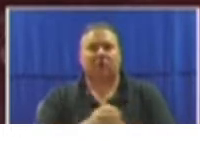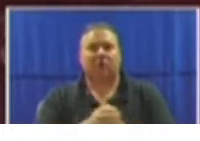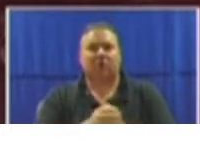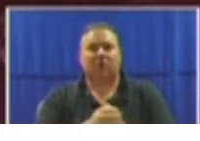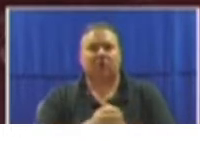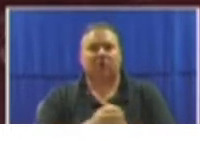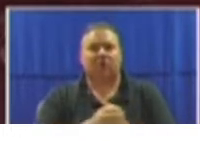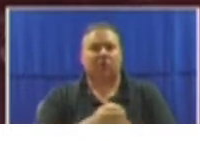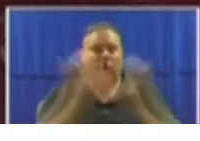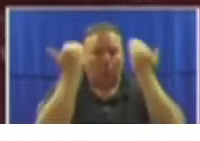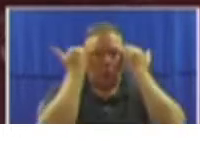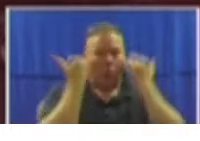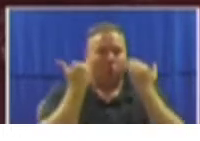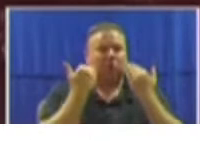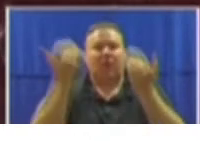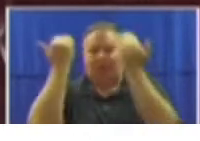Commission.